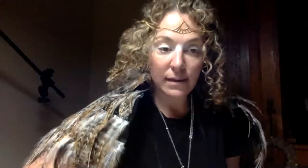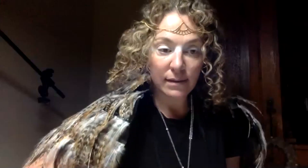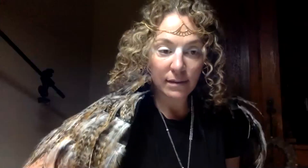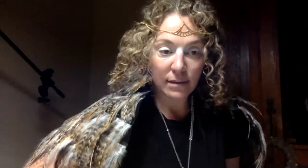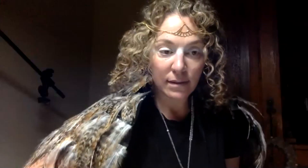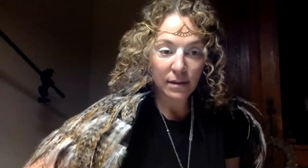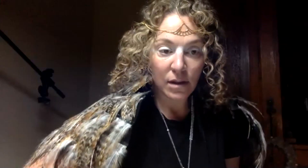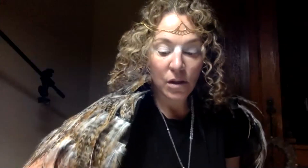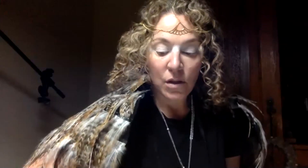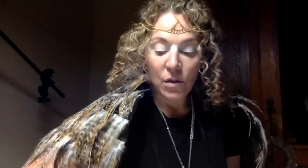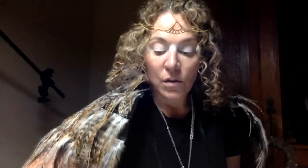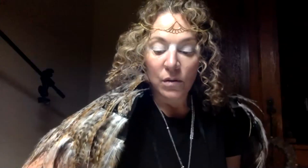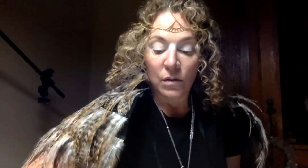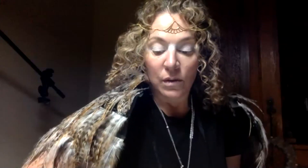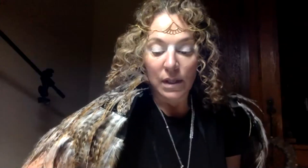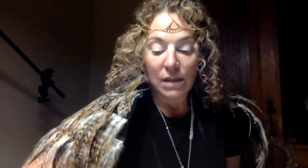like